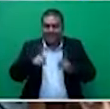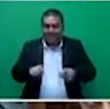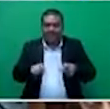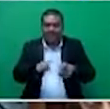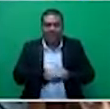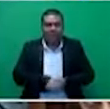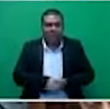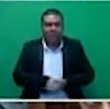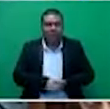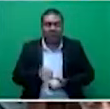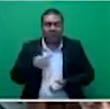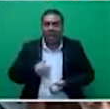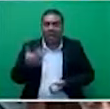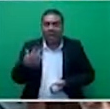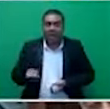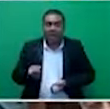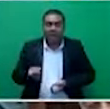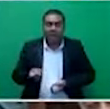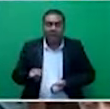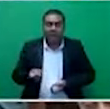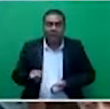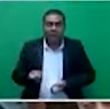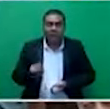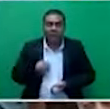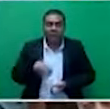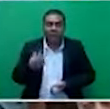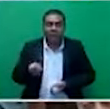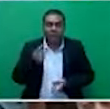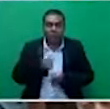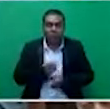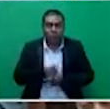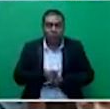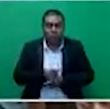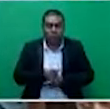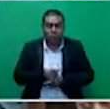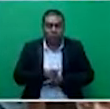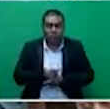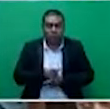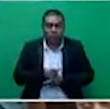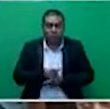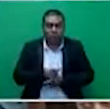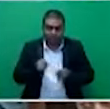Speaker, sir, I have to talk in that manner.